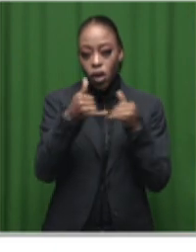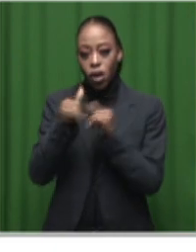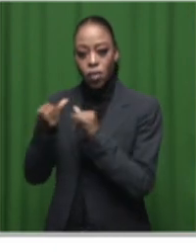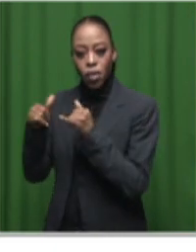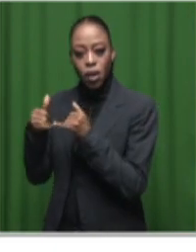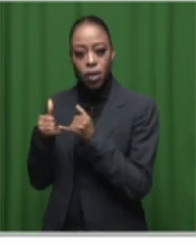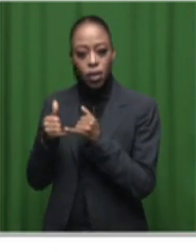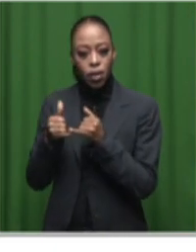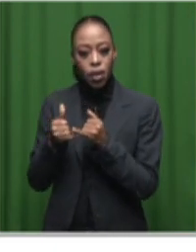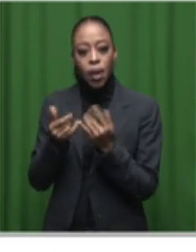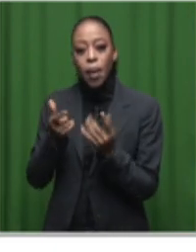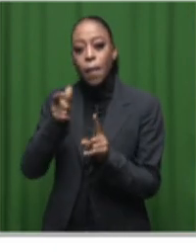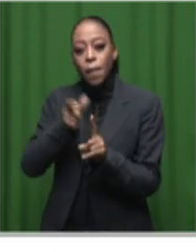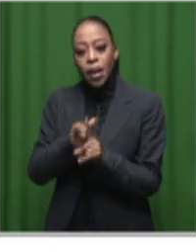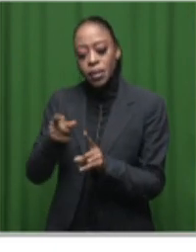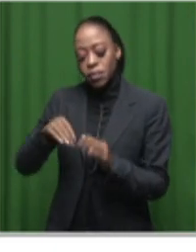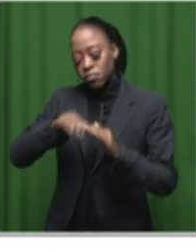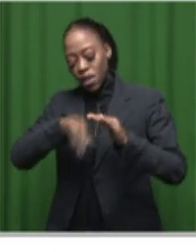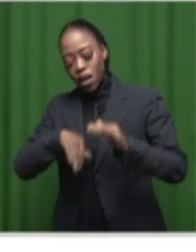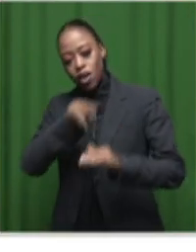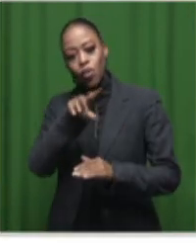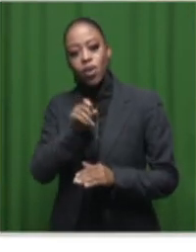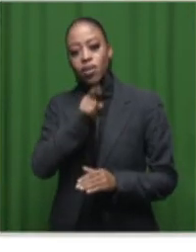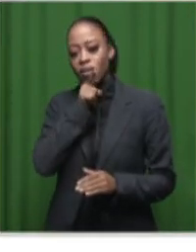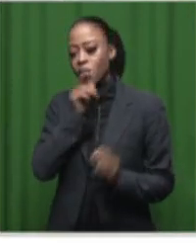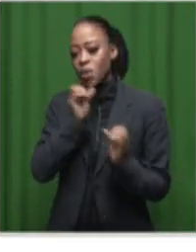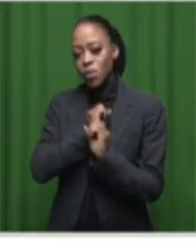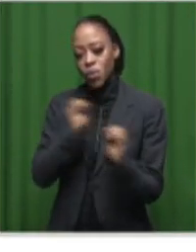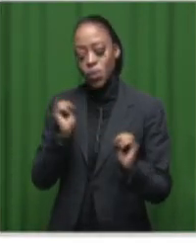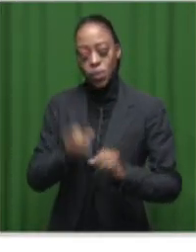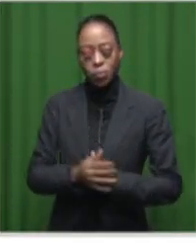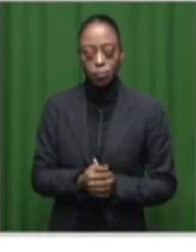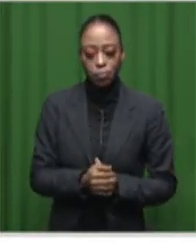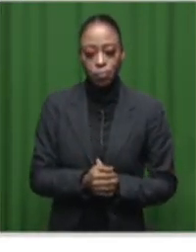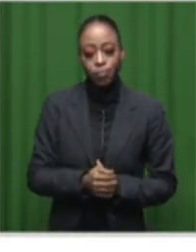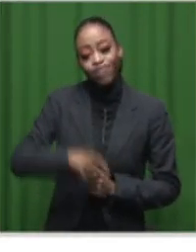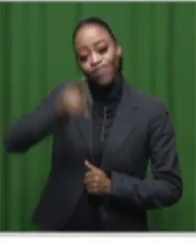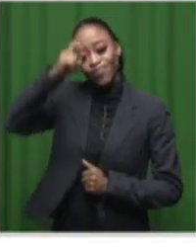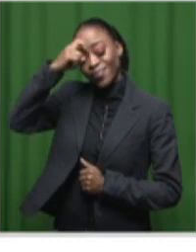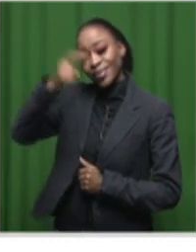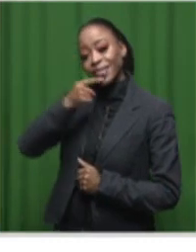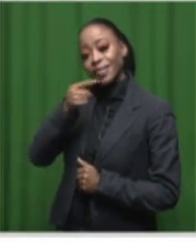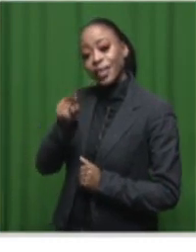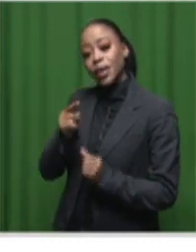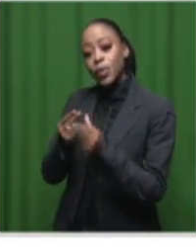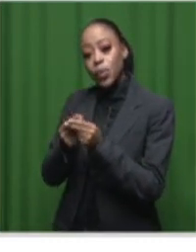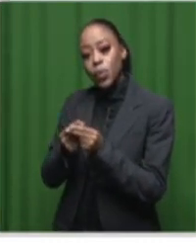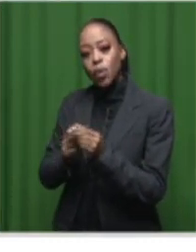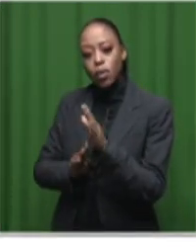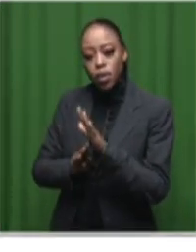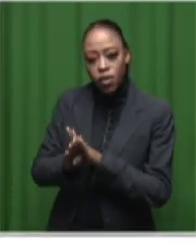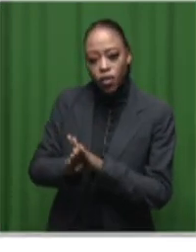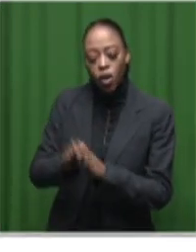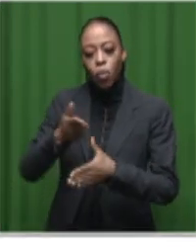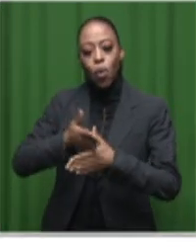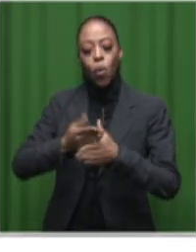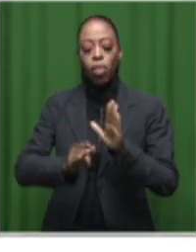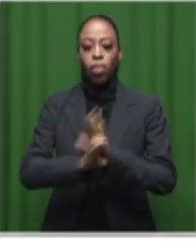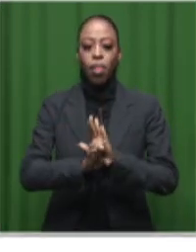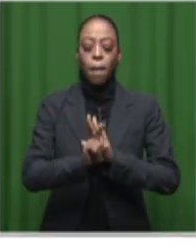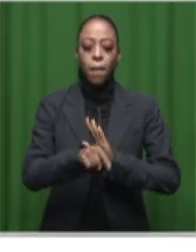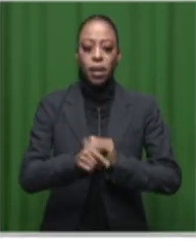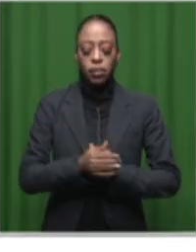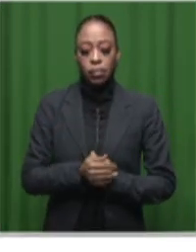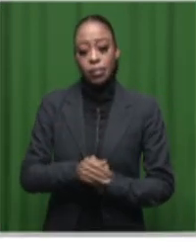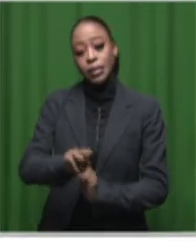be earning less than 20,000 in the Platinum Belt. A labor expert says unions have yet to improve their work ethic. Marikana